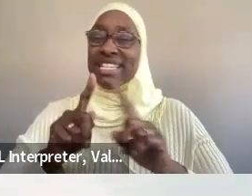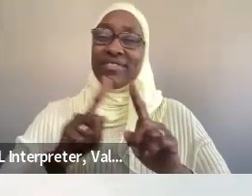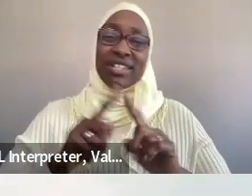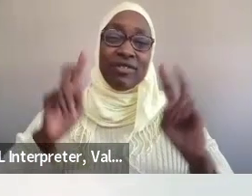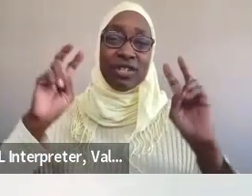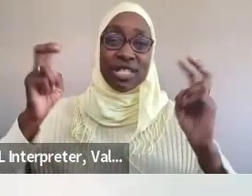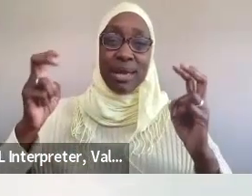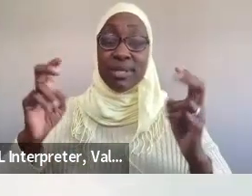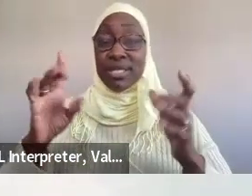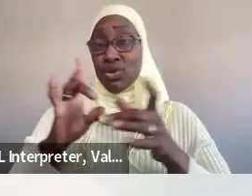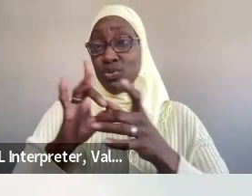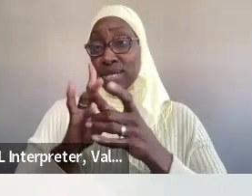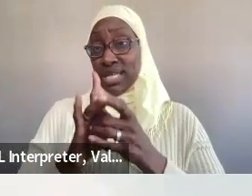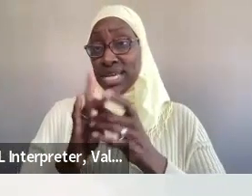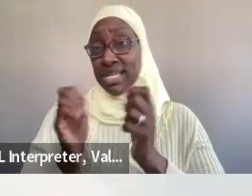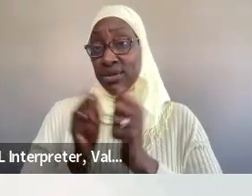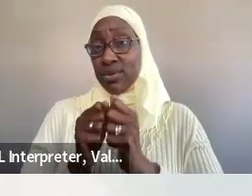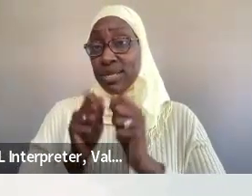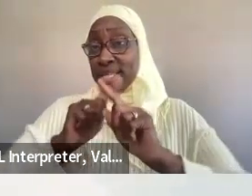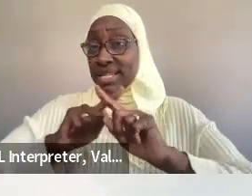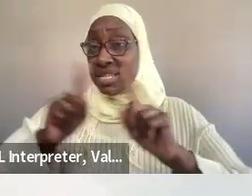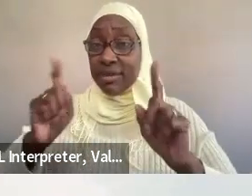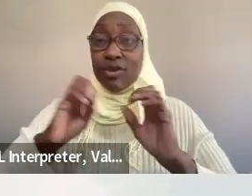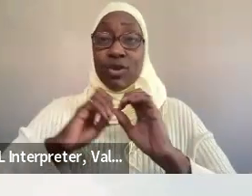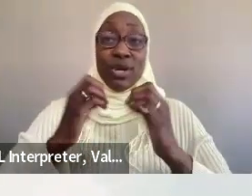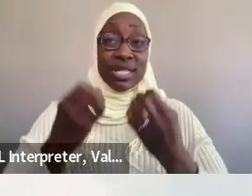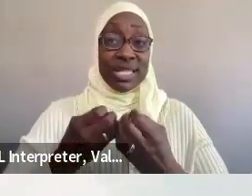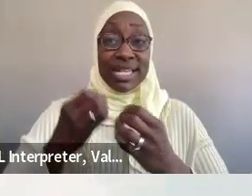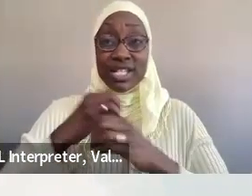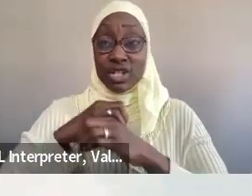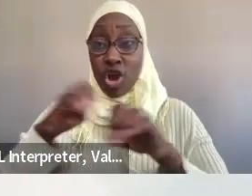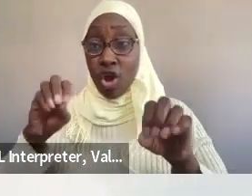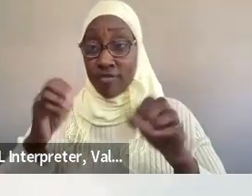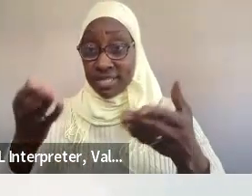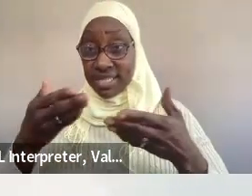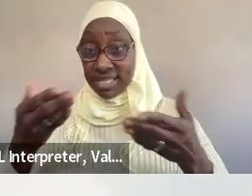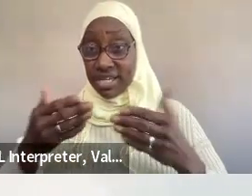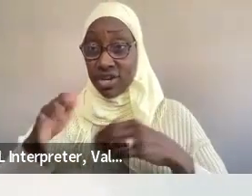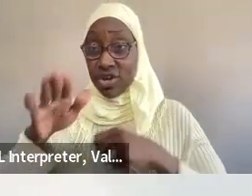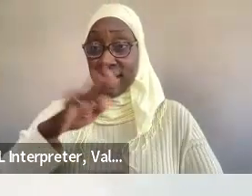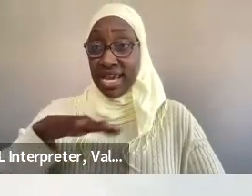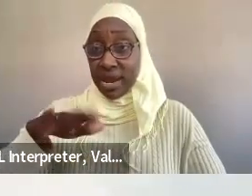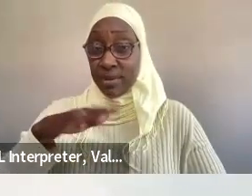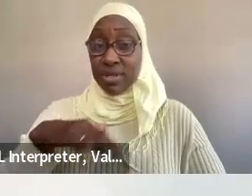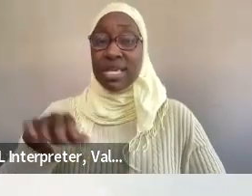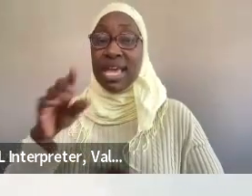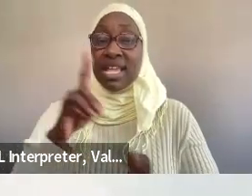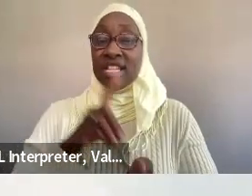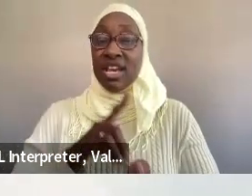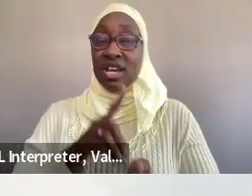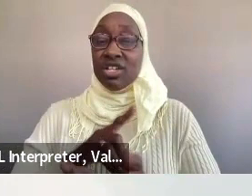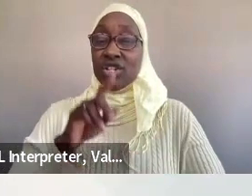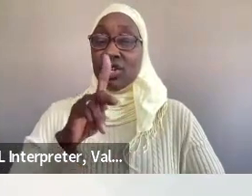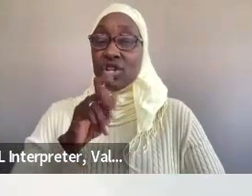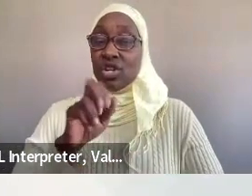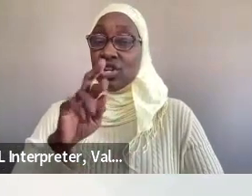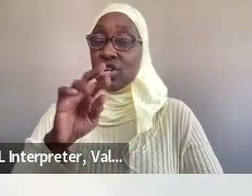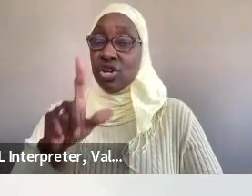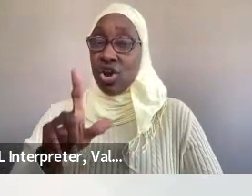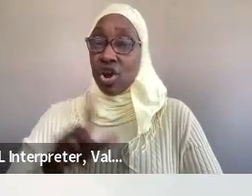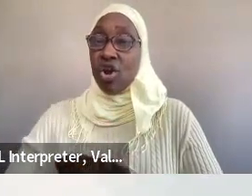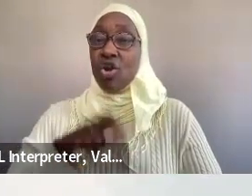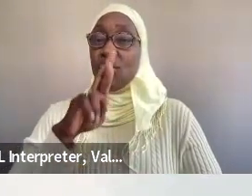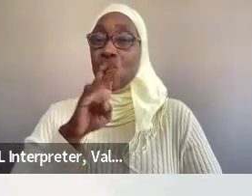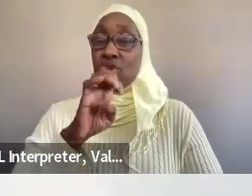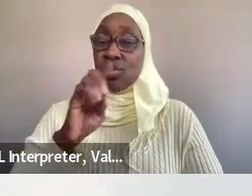and offices here on campus, including Dr. Carl Reed, who's the Chief Inclusion Officer. And we've also worked with a bunch of other groups, as I